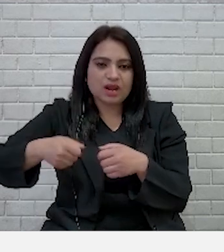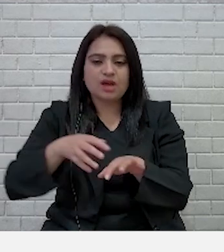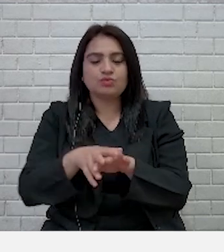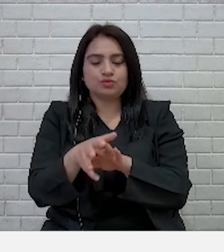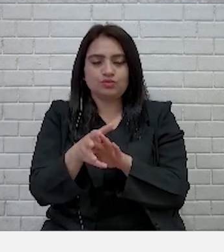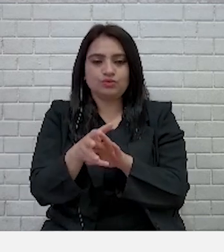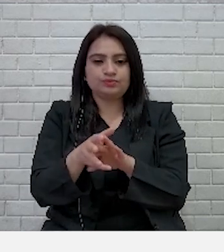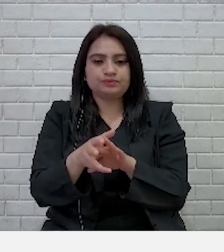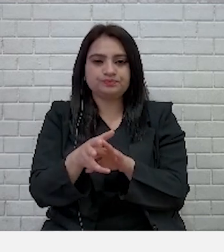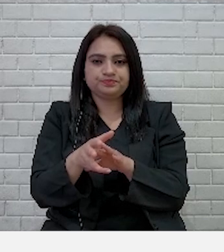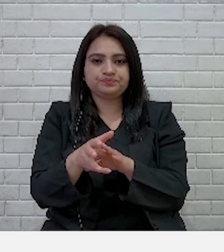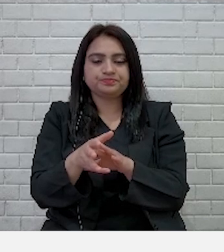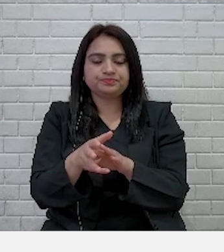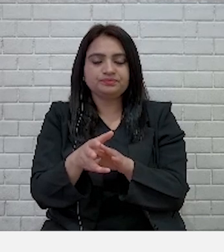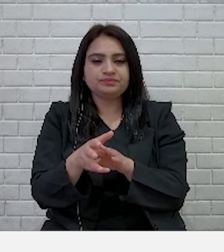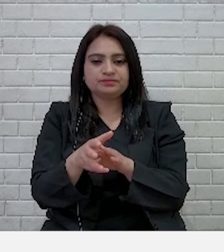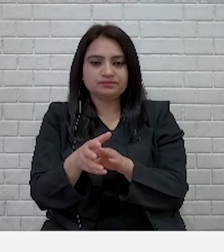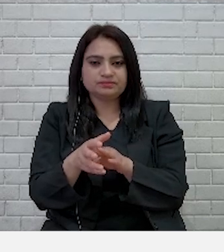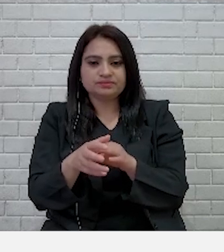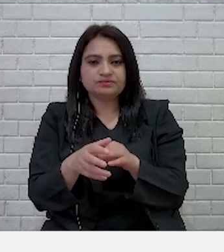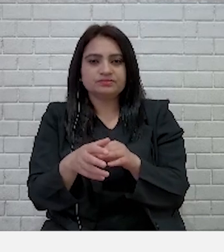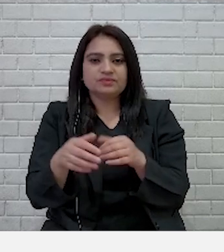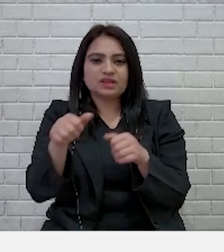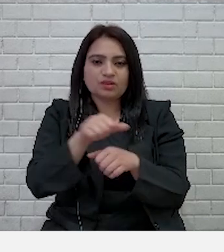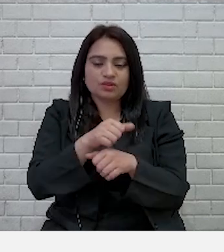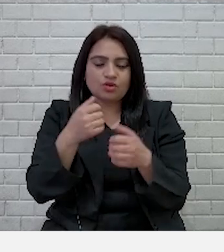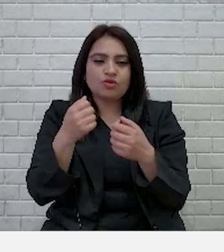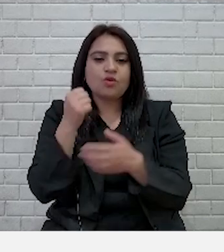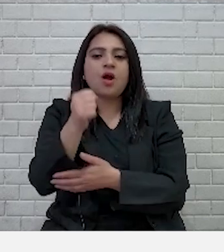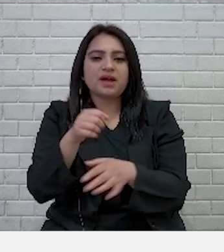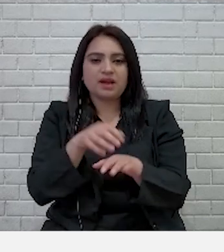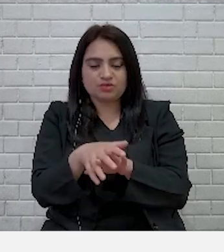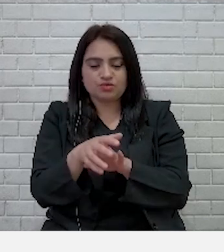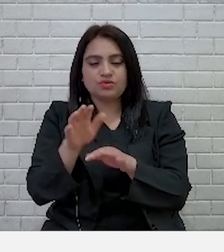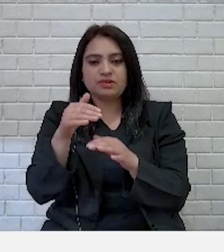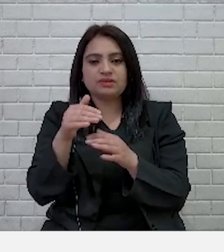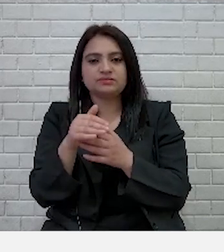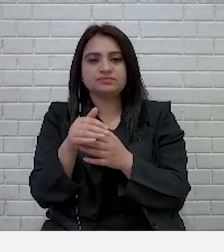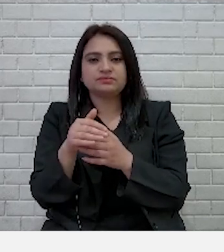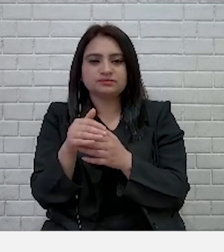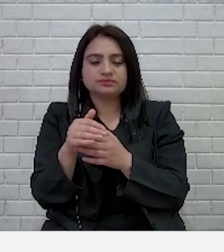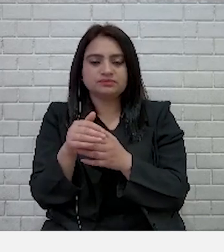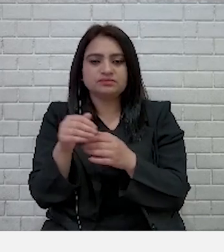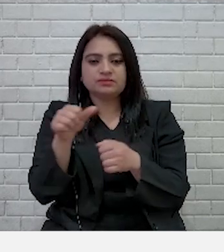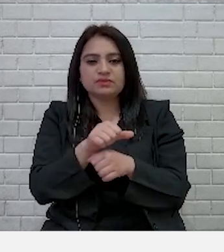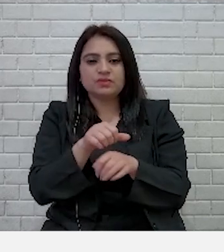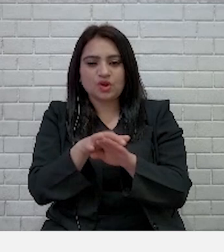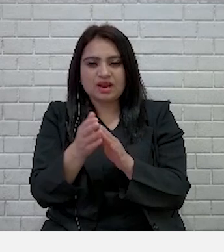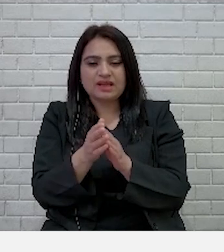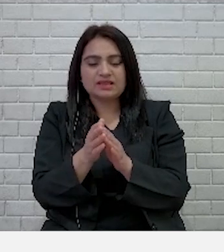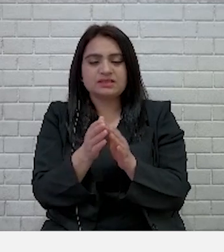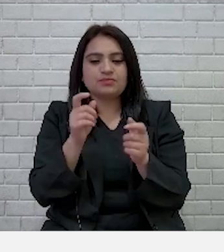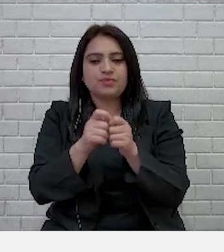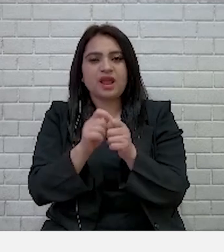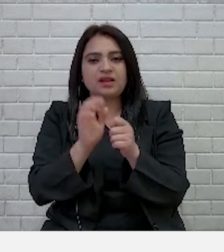stitching them in new forms or we just thread them into smaller pieces so that we can